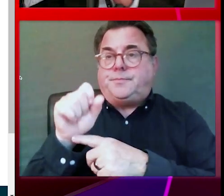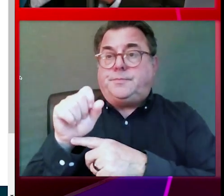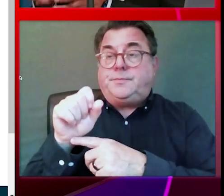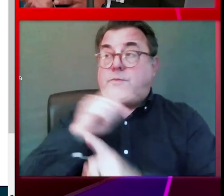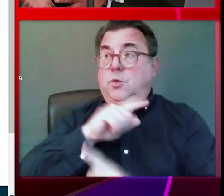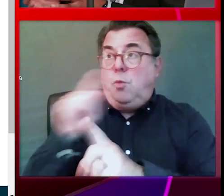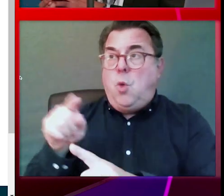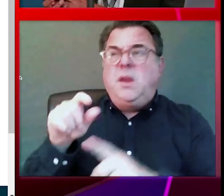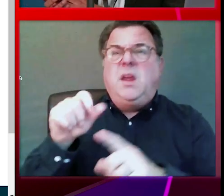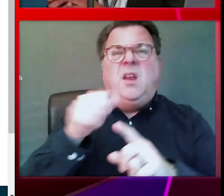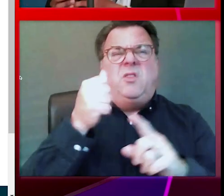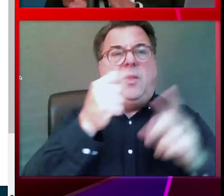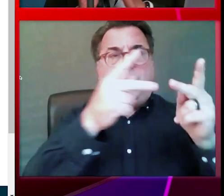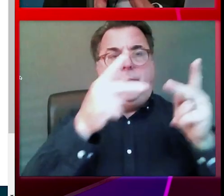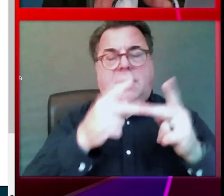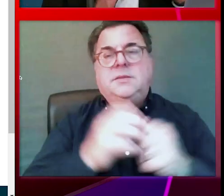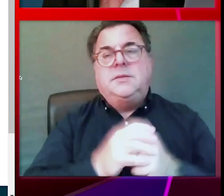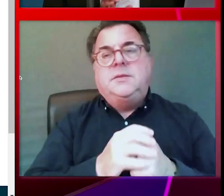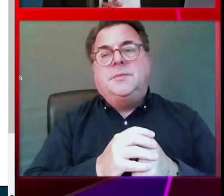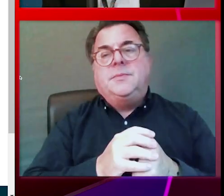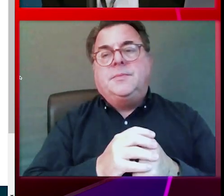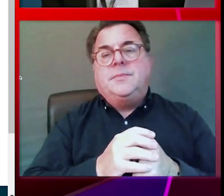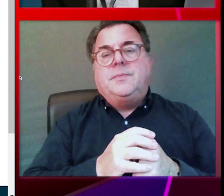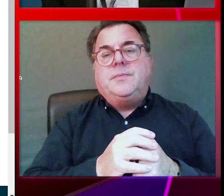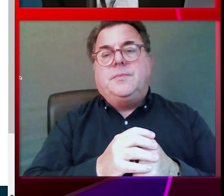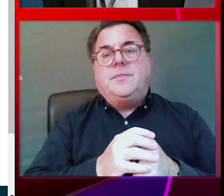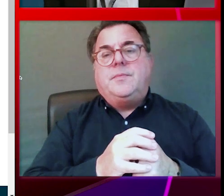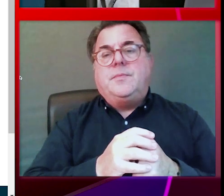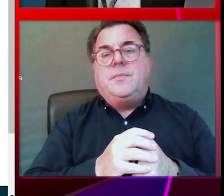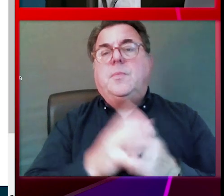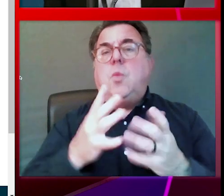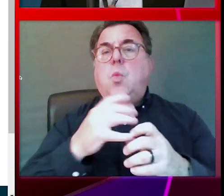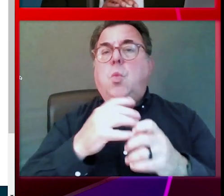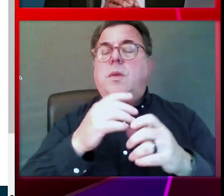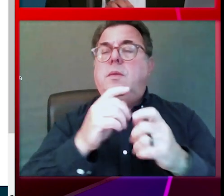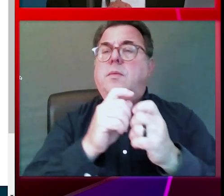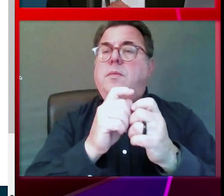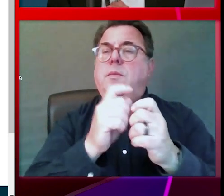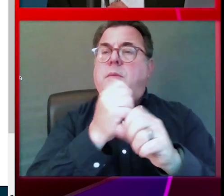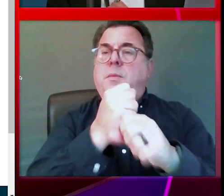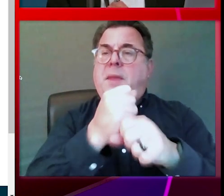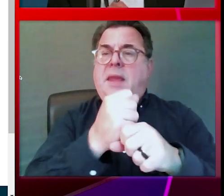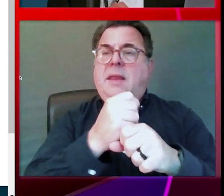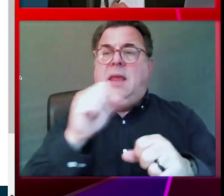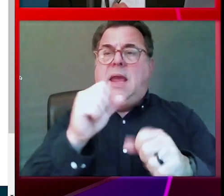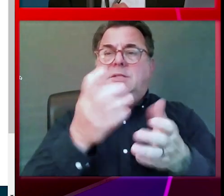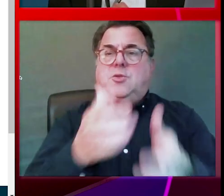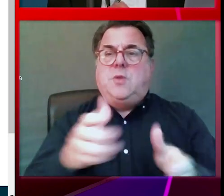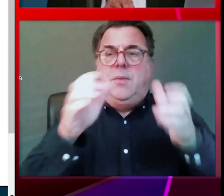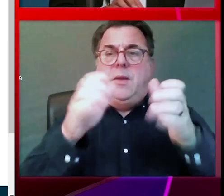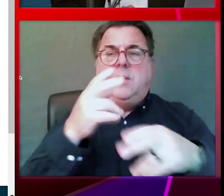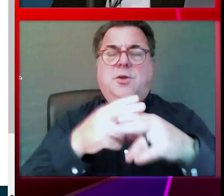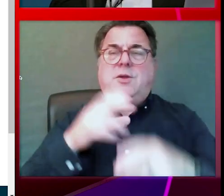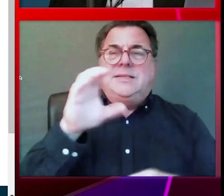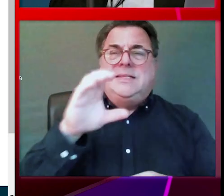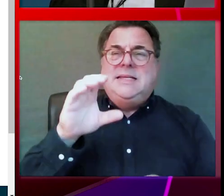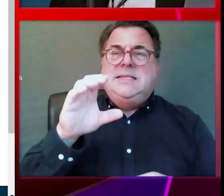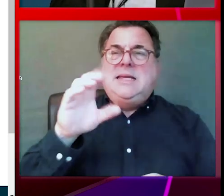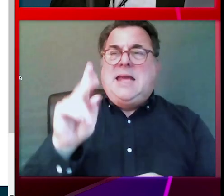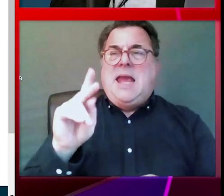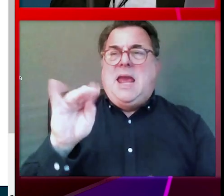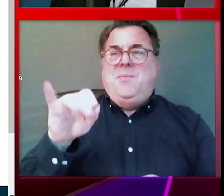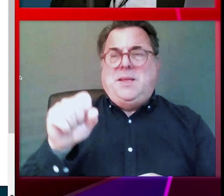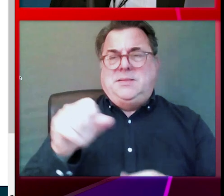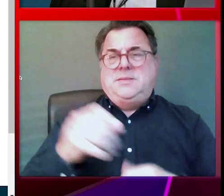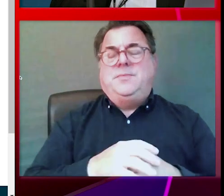Manager as a real key material. Yeah. And we have already configured the S3 bucket. It's called CCKM XKS test. And we're going to